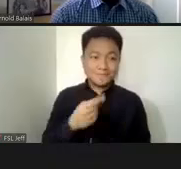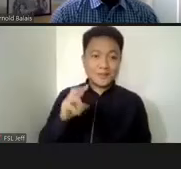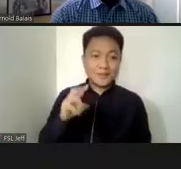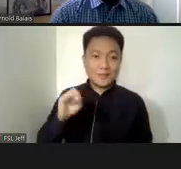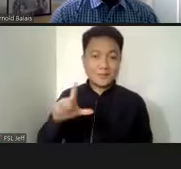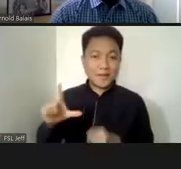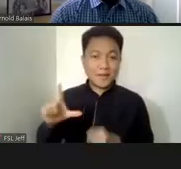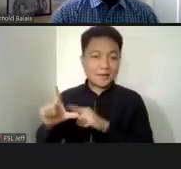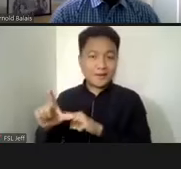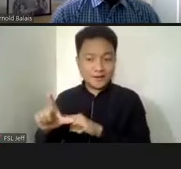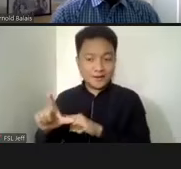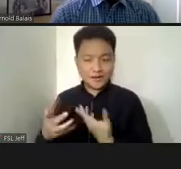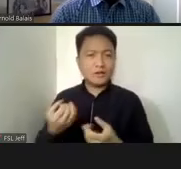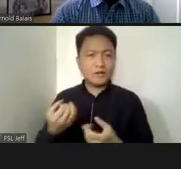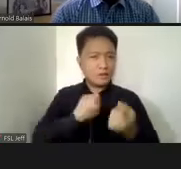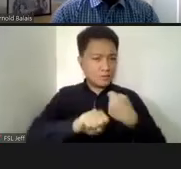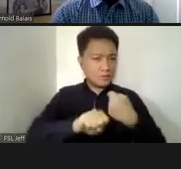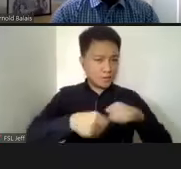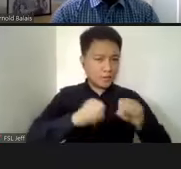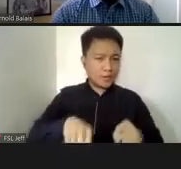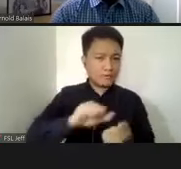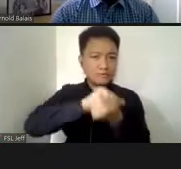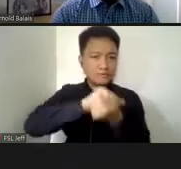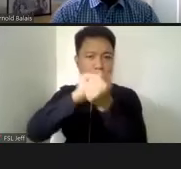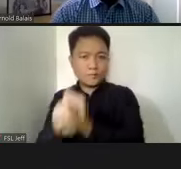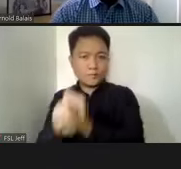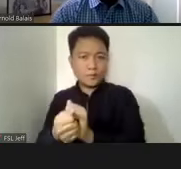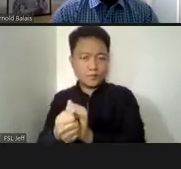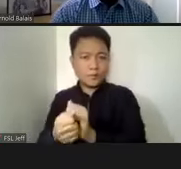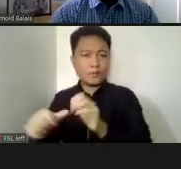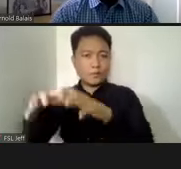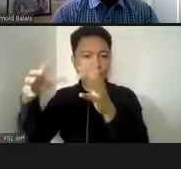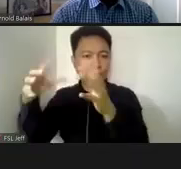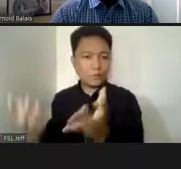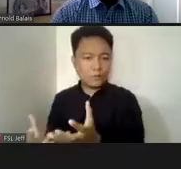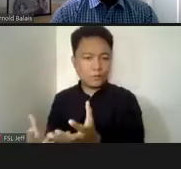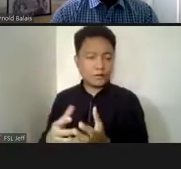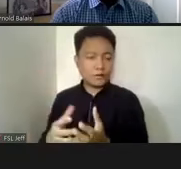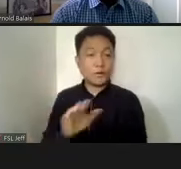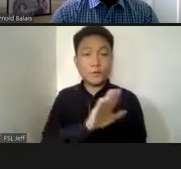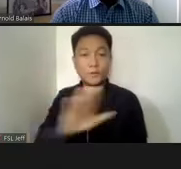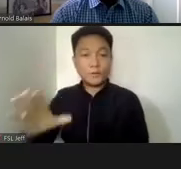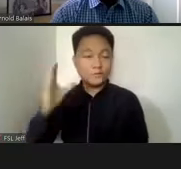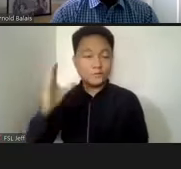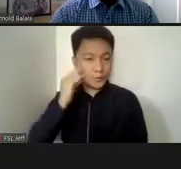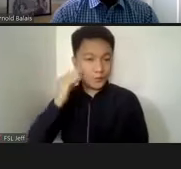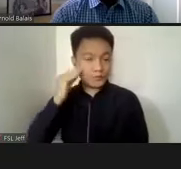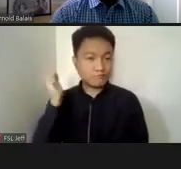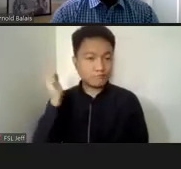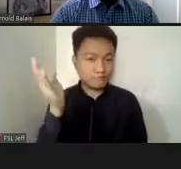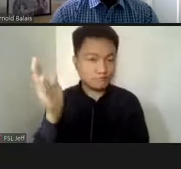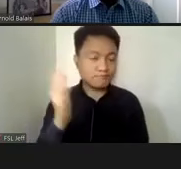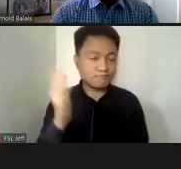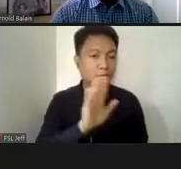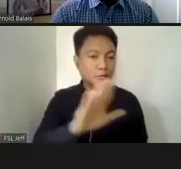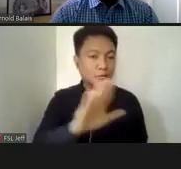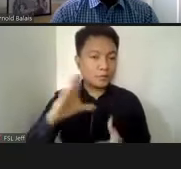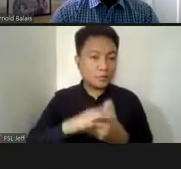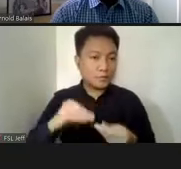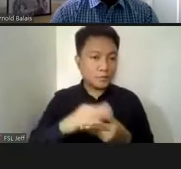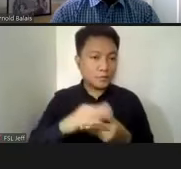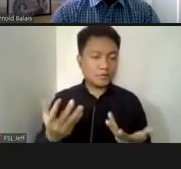encouraging others to be interested in sports watching, tama yun, no? Manood lang, just to show up or mag-log on, di